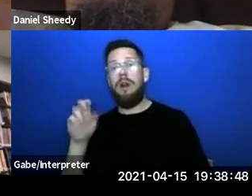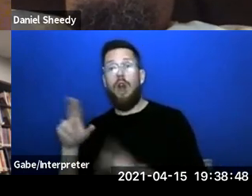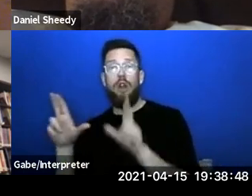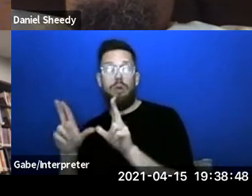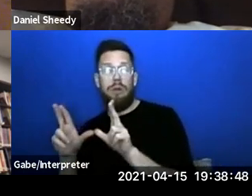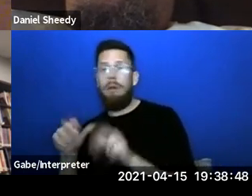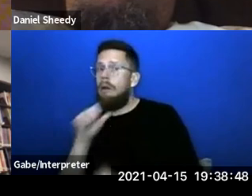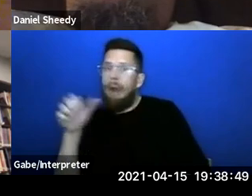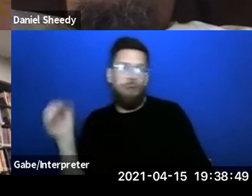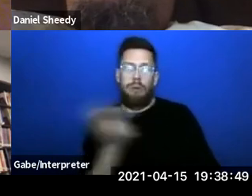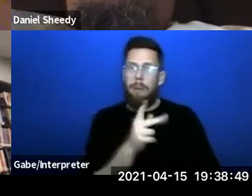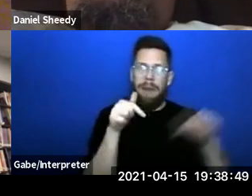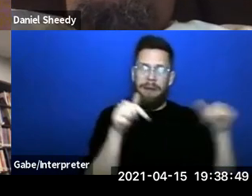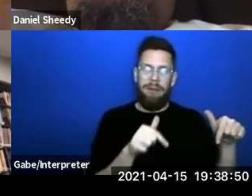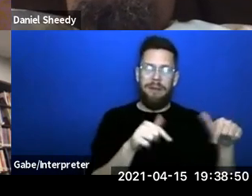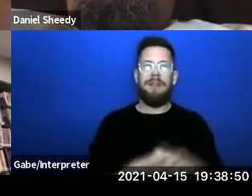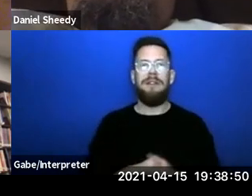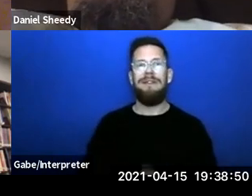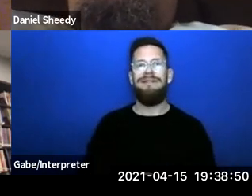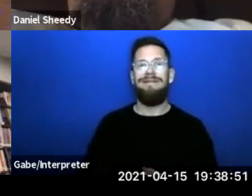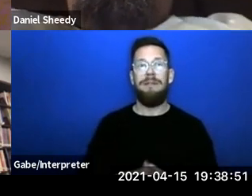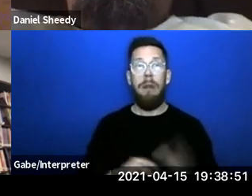regular session. Carolyn Gallagher.